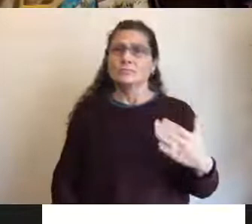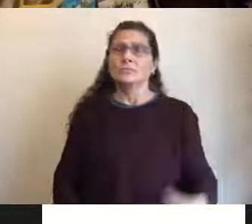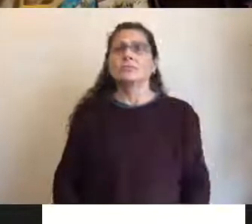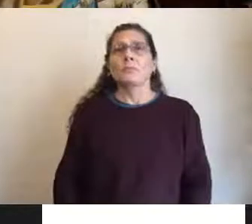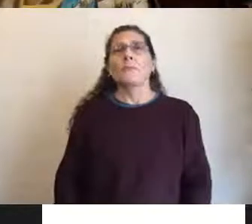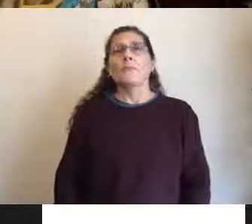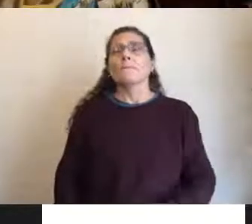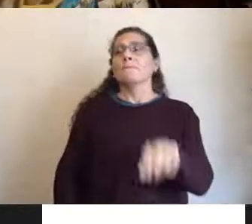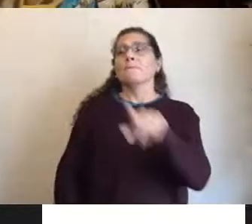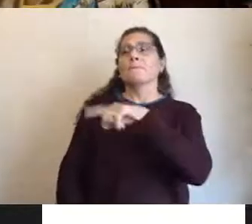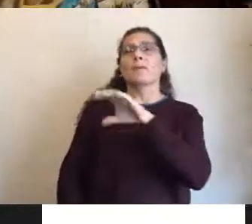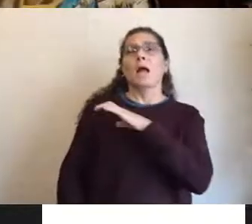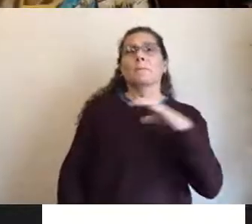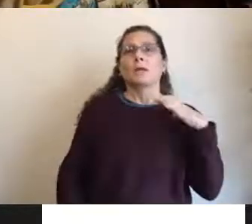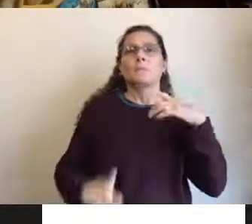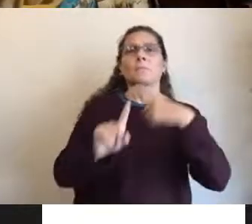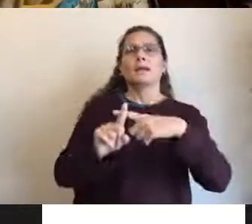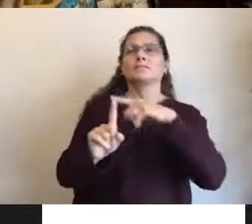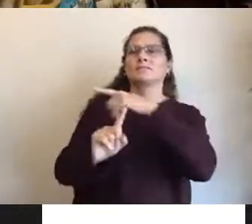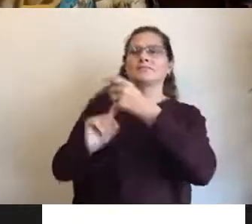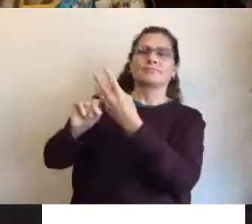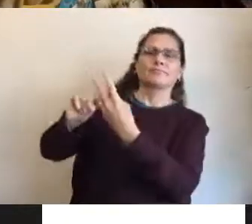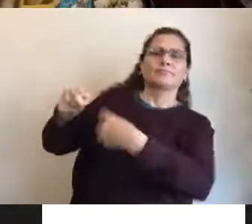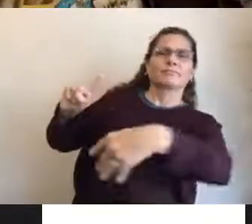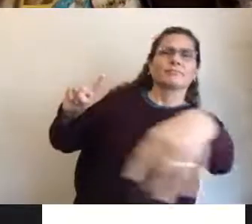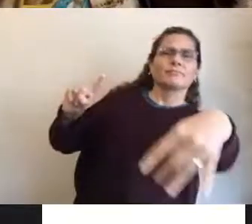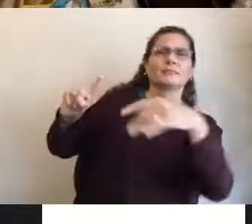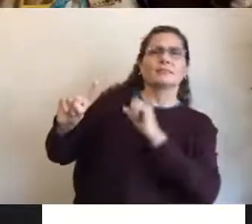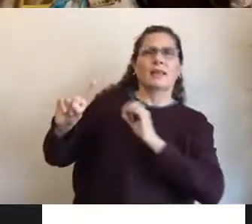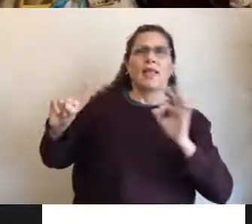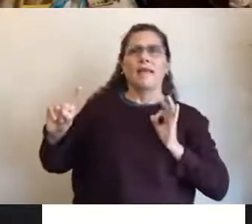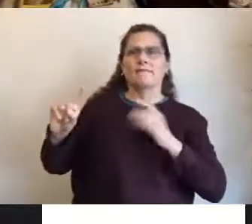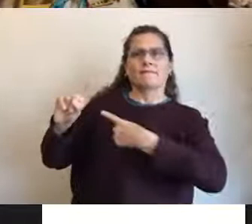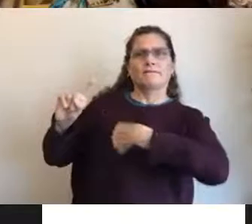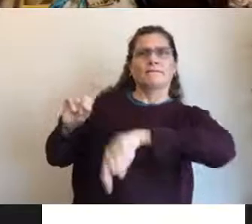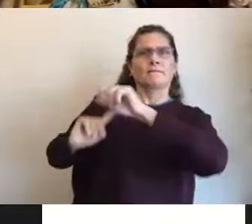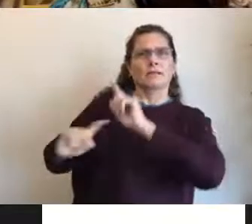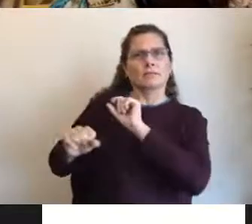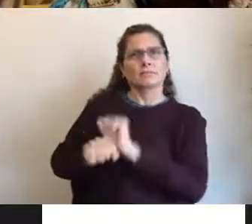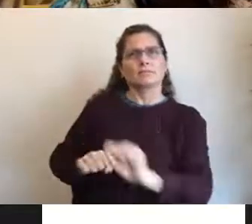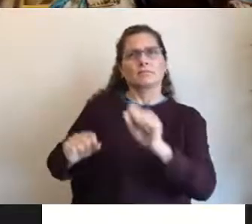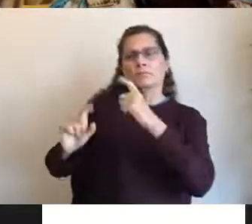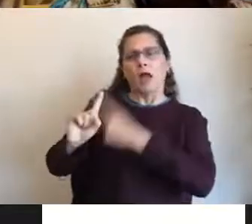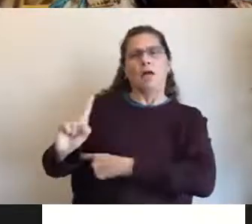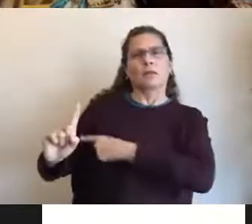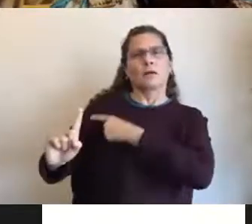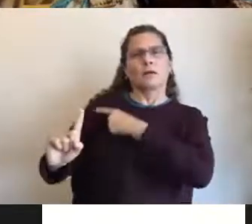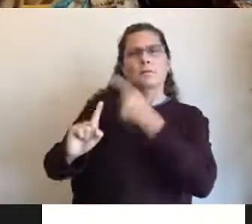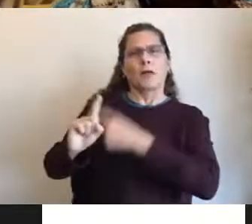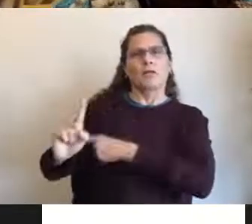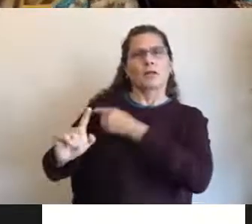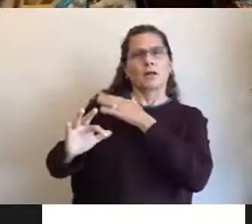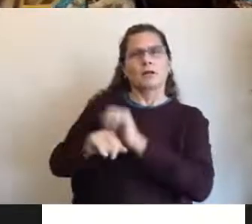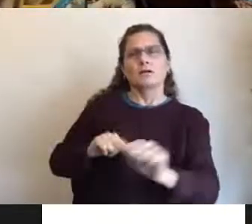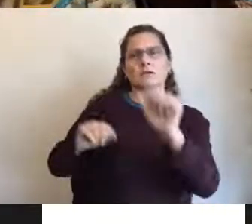hard work during the months leading up to the election to prepare for a safe election for all our residents, despite the ongoing COVID-19